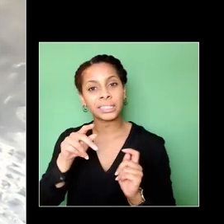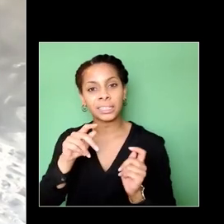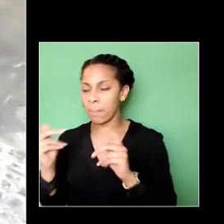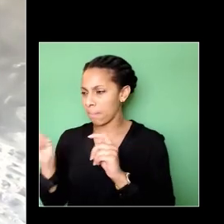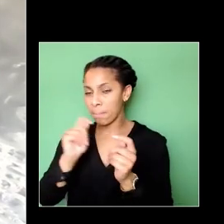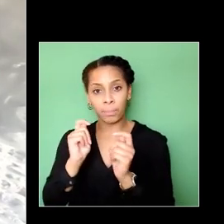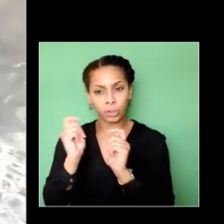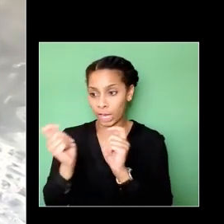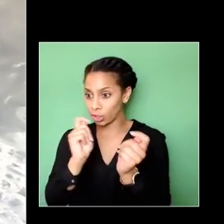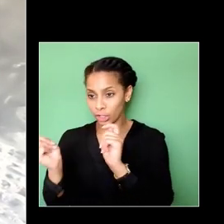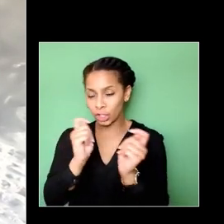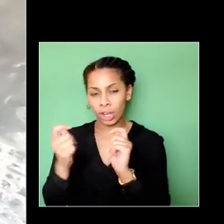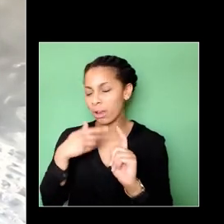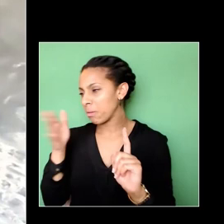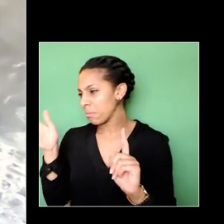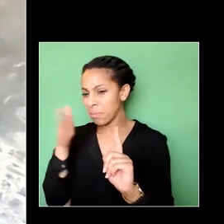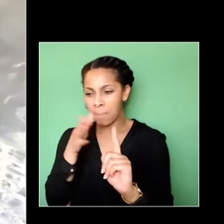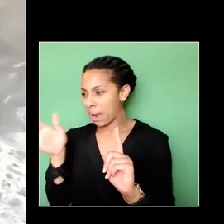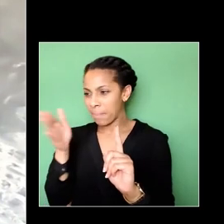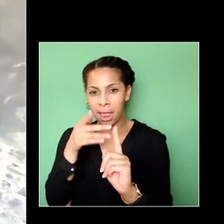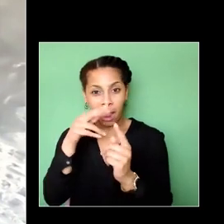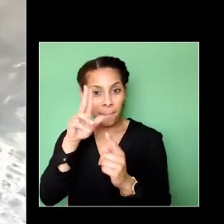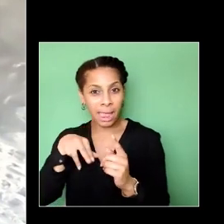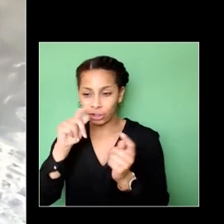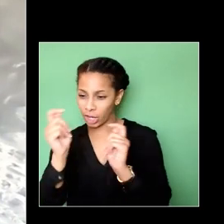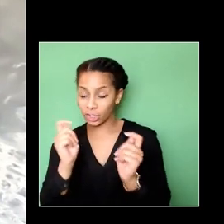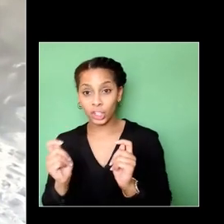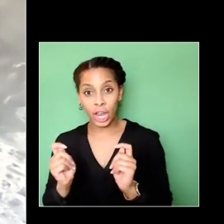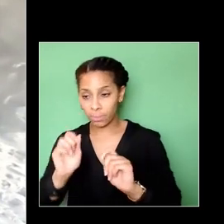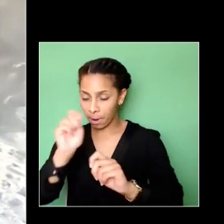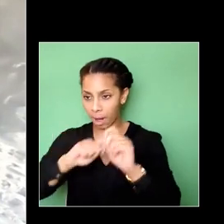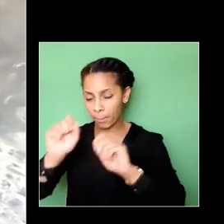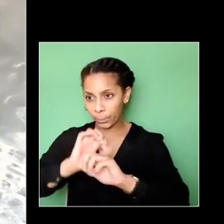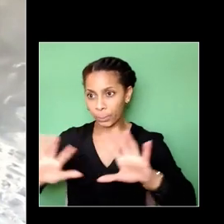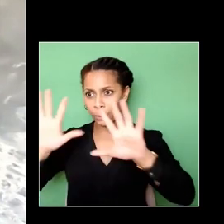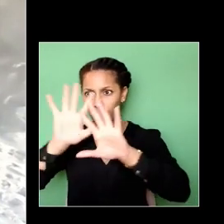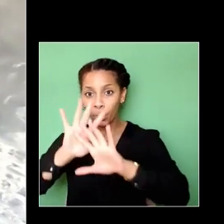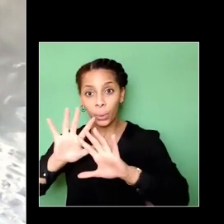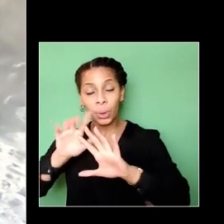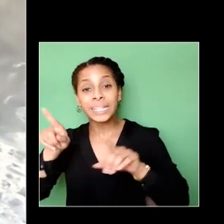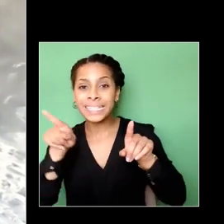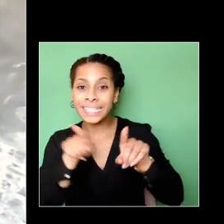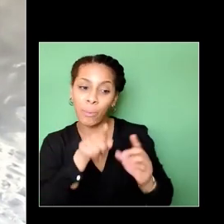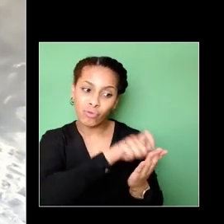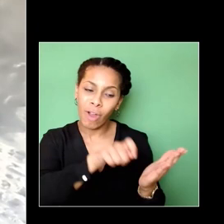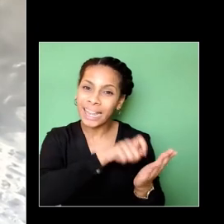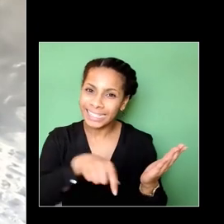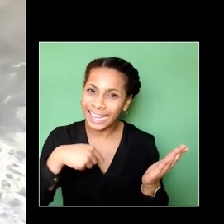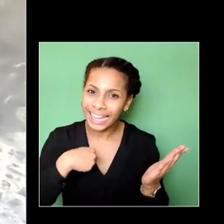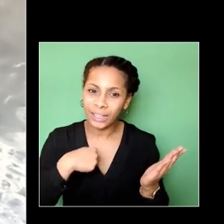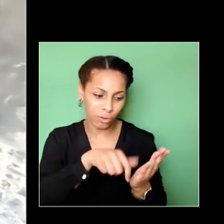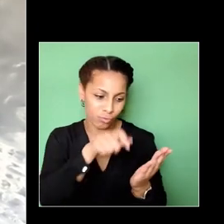else and I can take my mind off the thing I was trying to do. The same sort of thing I'm starting to do with writing a lot more. And